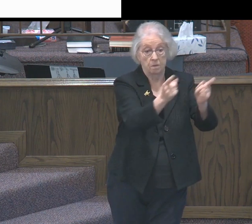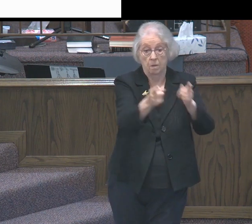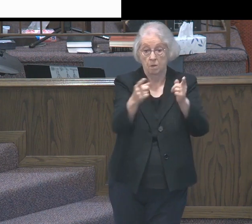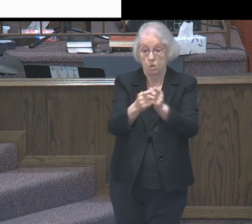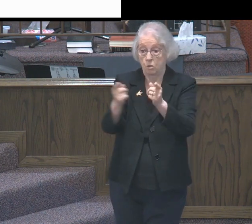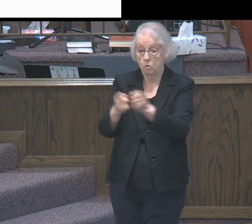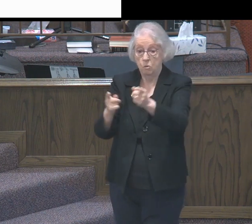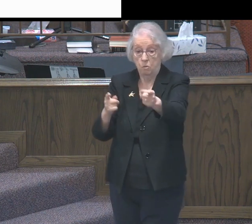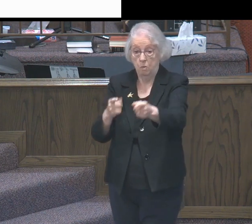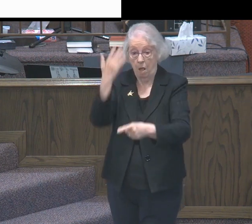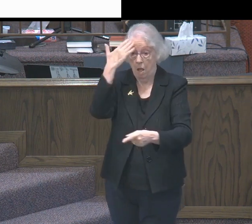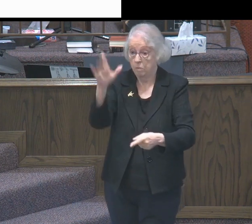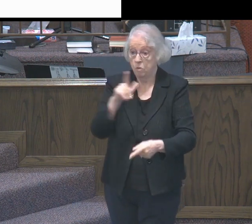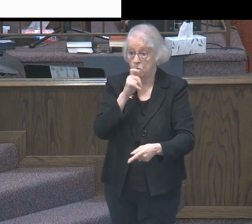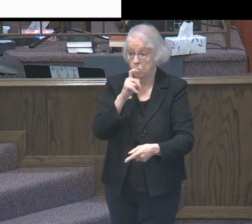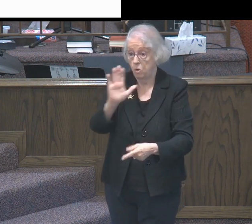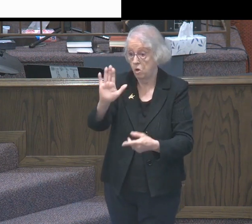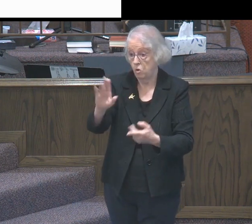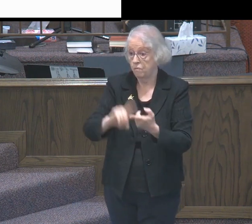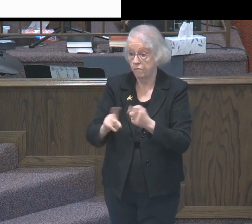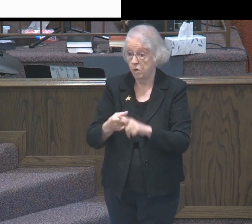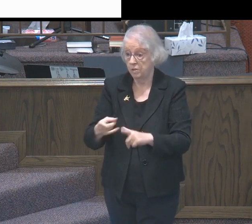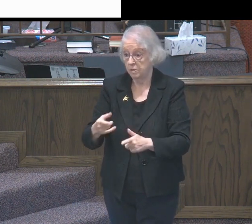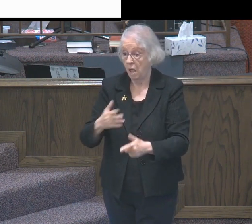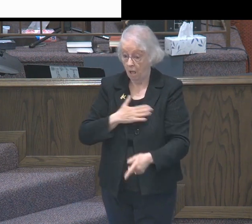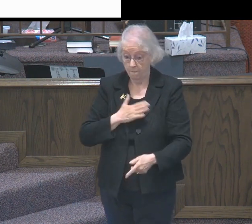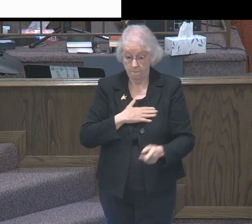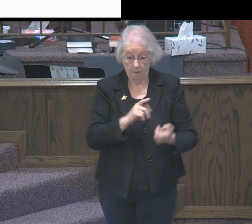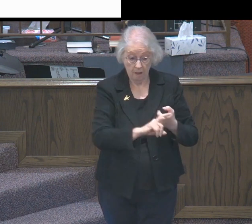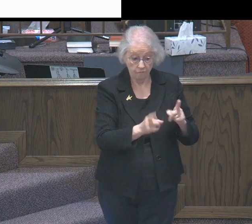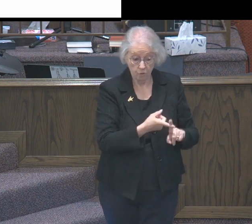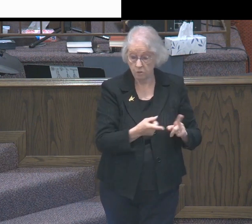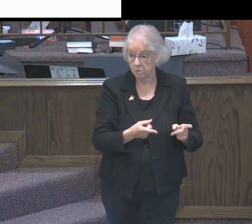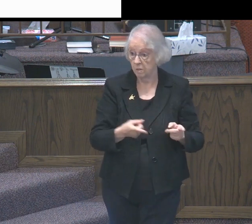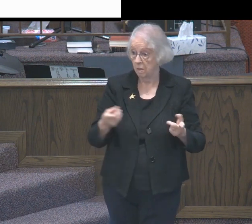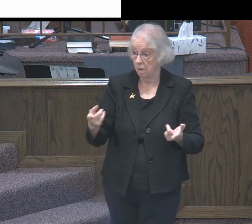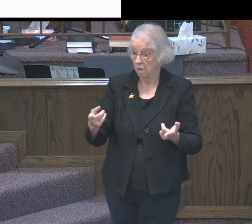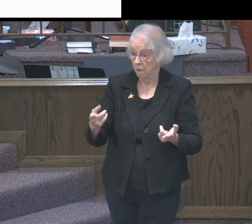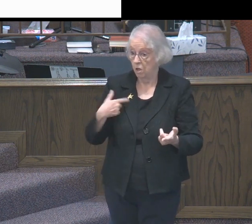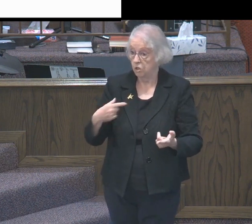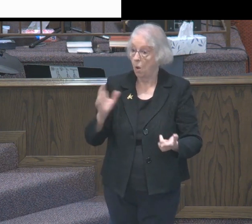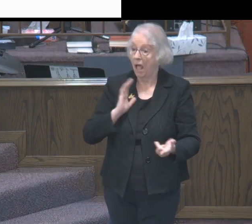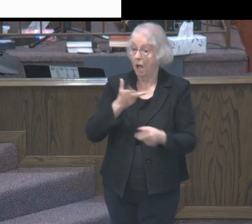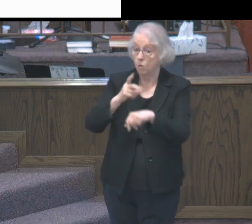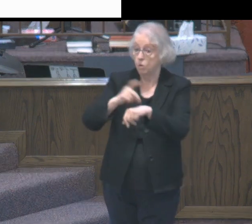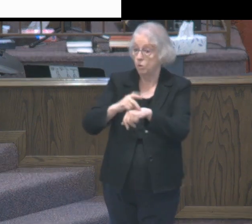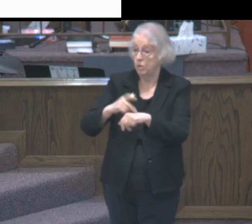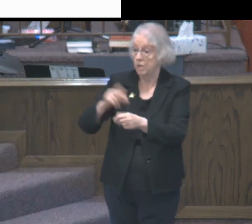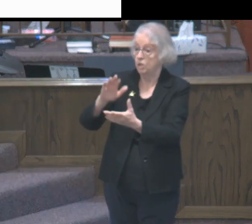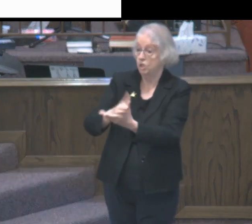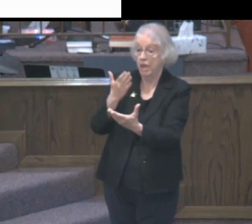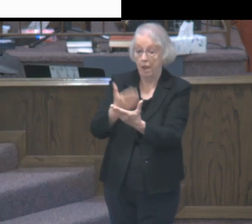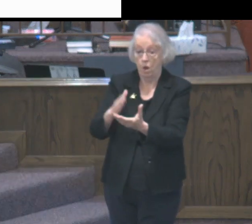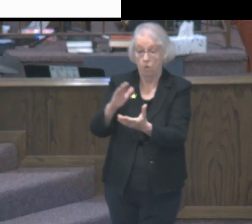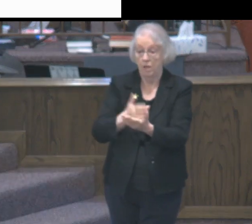That is what we're supposed to do. So Christ is not saying, I didn't come to destroy the law or the prophets. I came to proclaim it for what